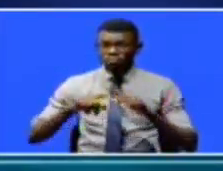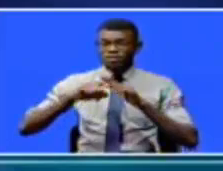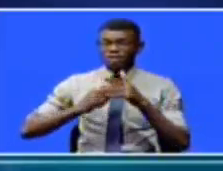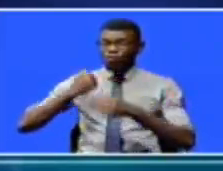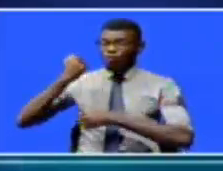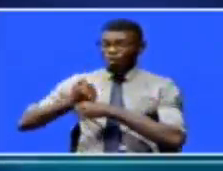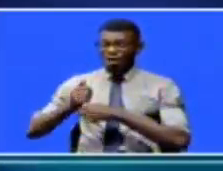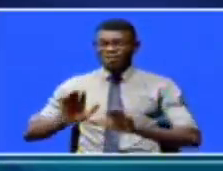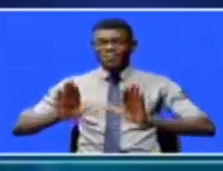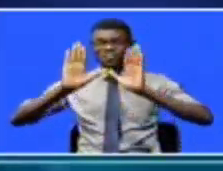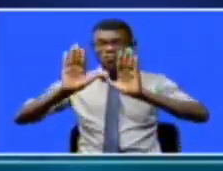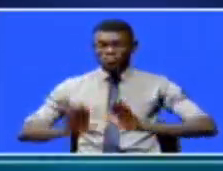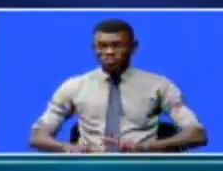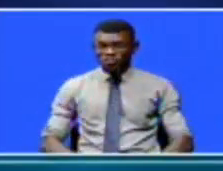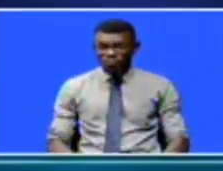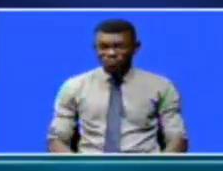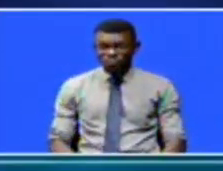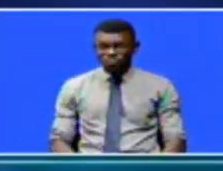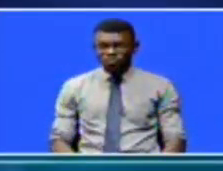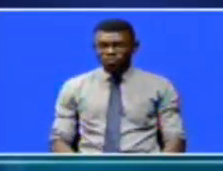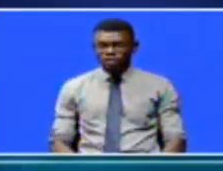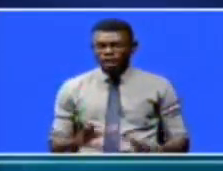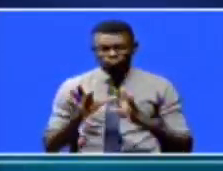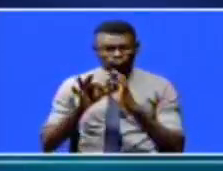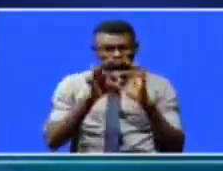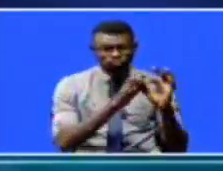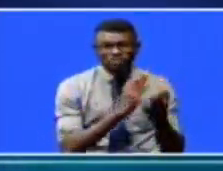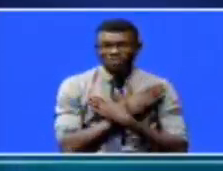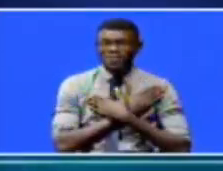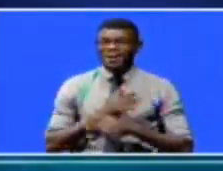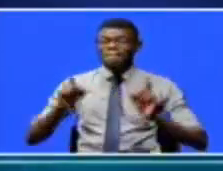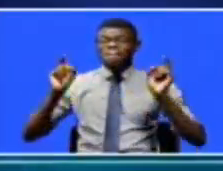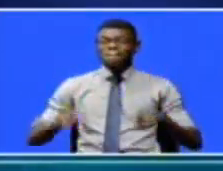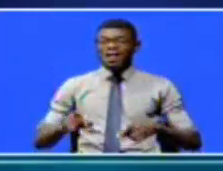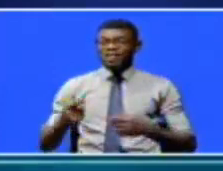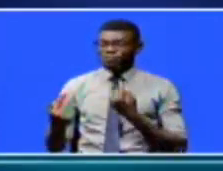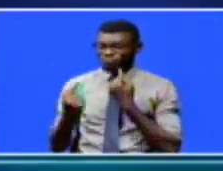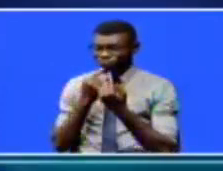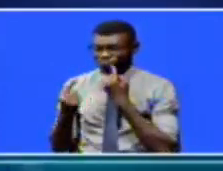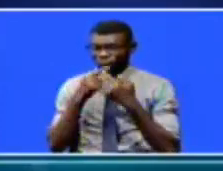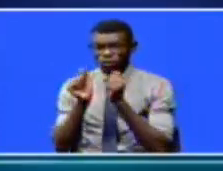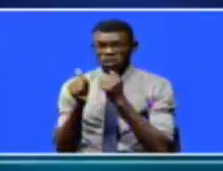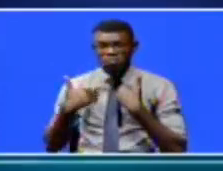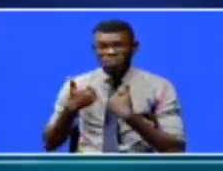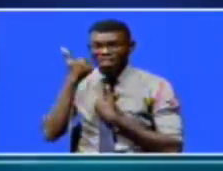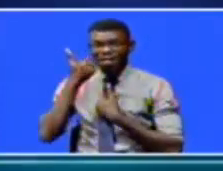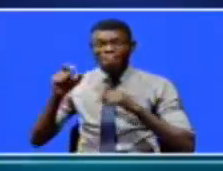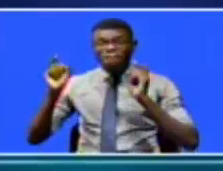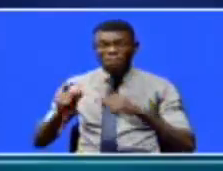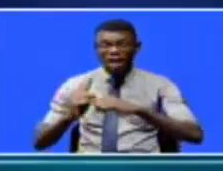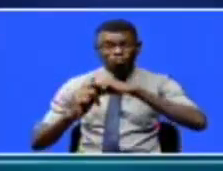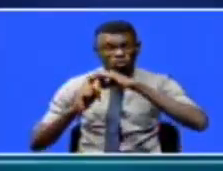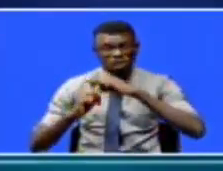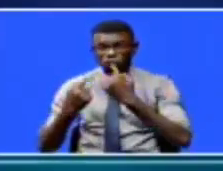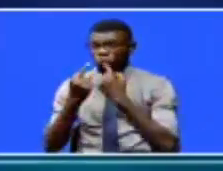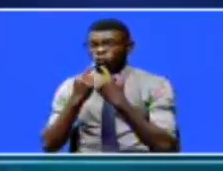all-important task. We have to make friends. You have to talk to them. That is our first priority. You have to talk to them very well before you